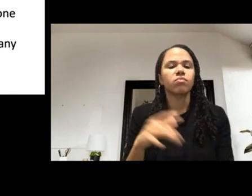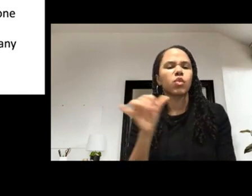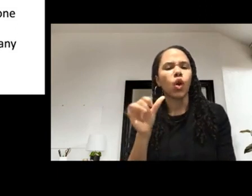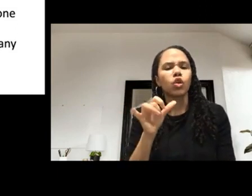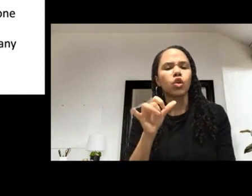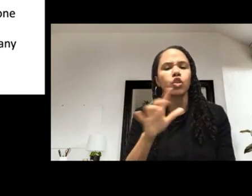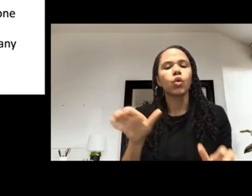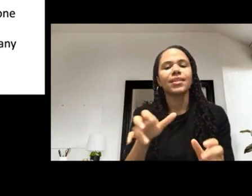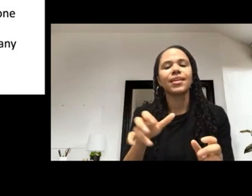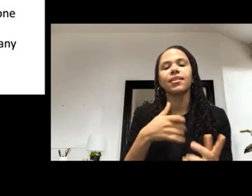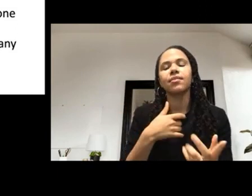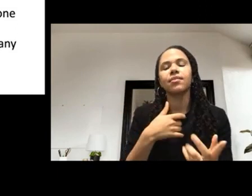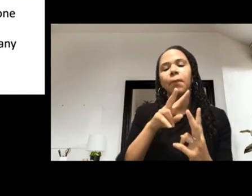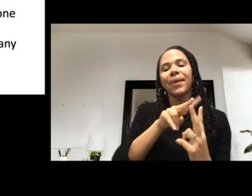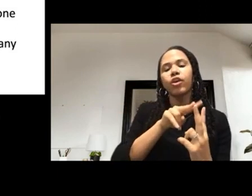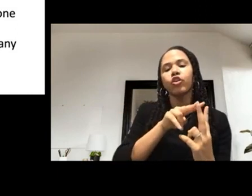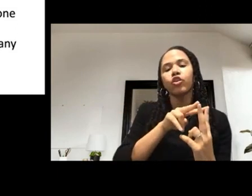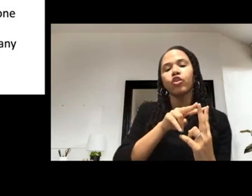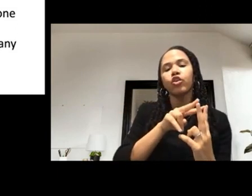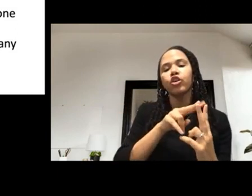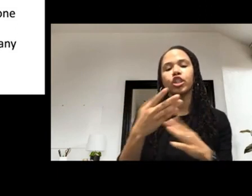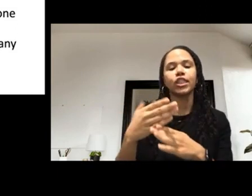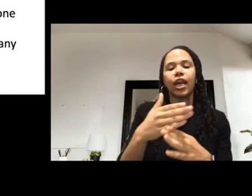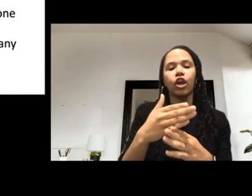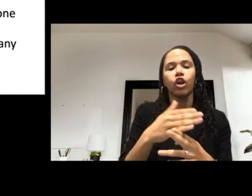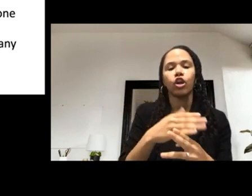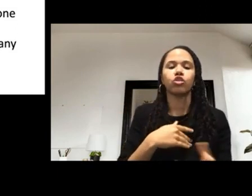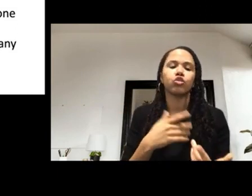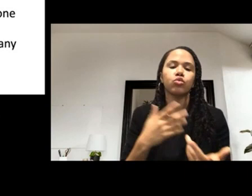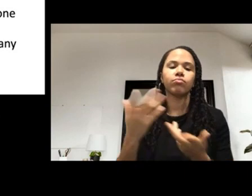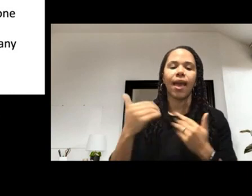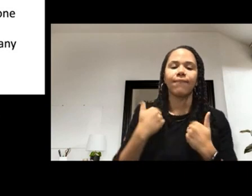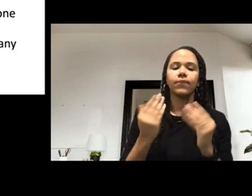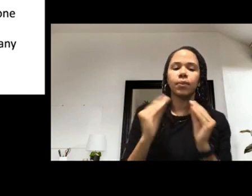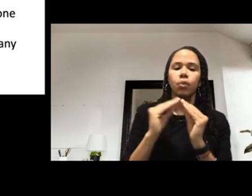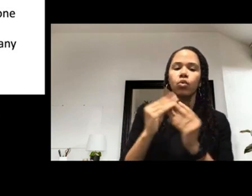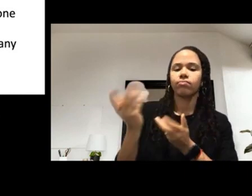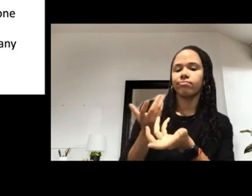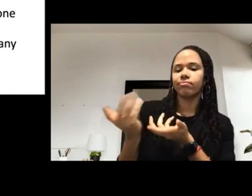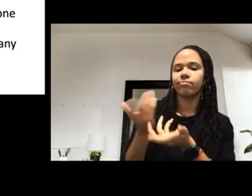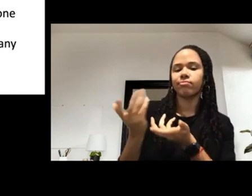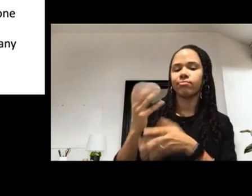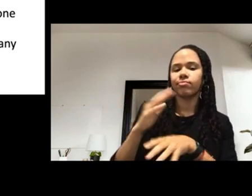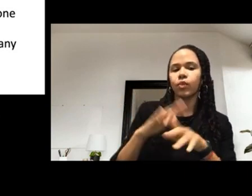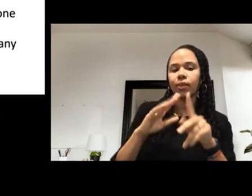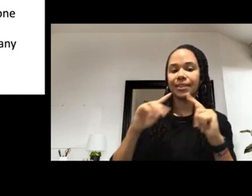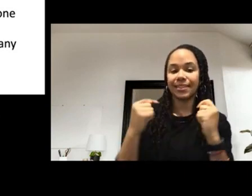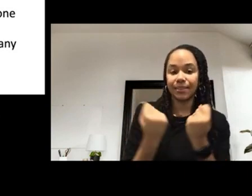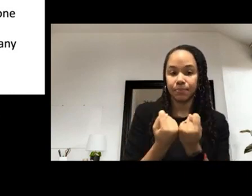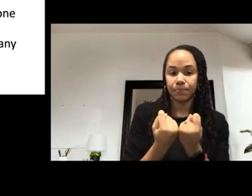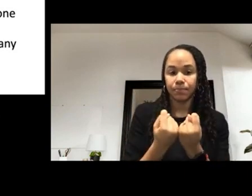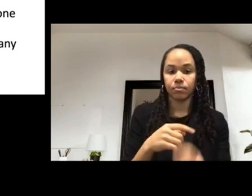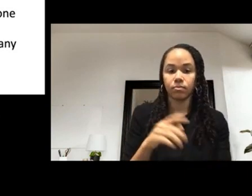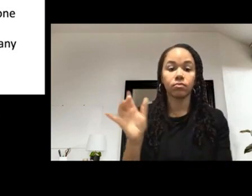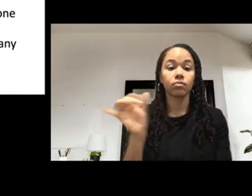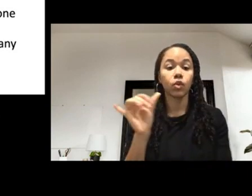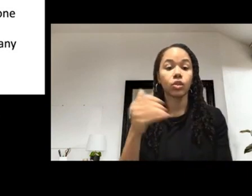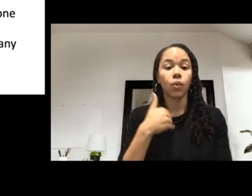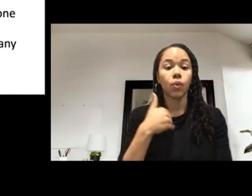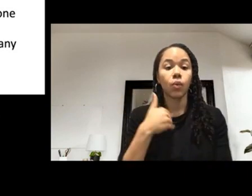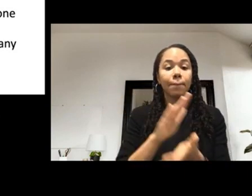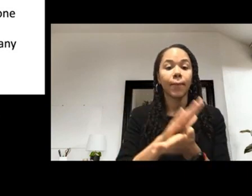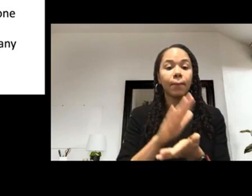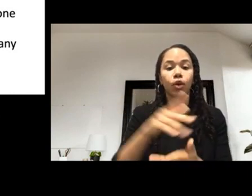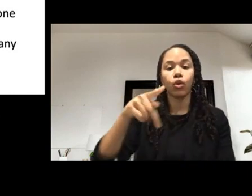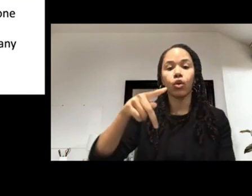other. And then we did some paper prototyping for planning, and everything we did with them, we scaffolded